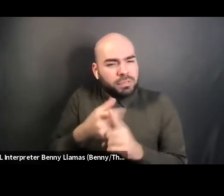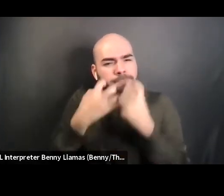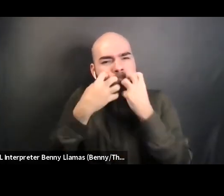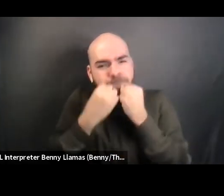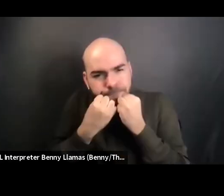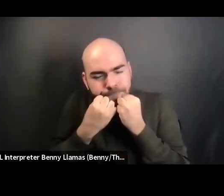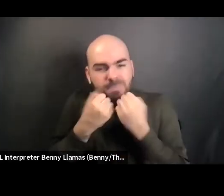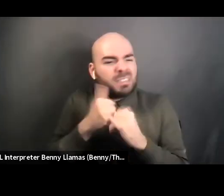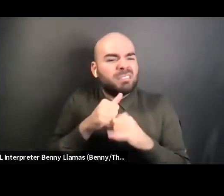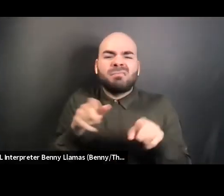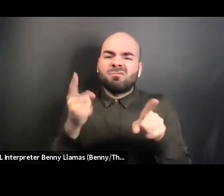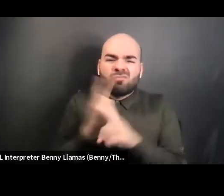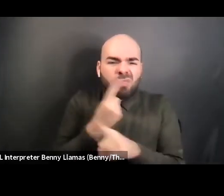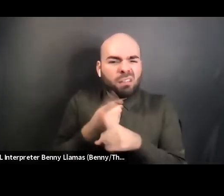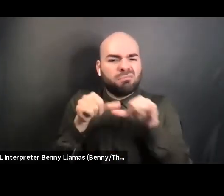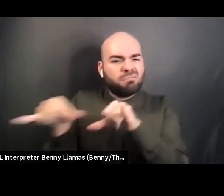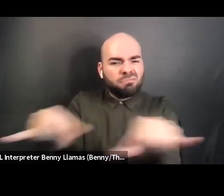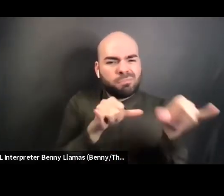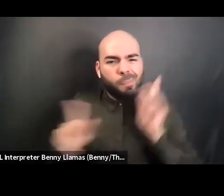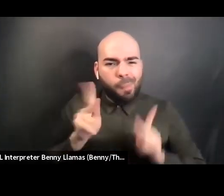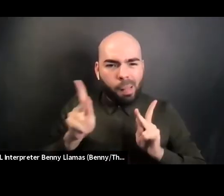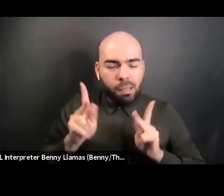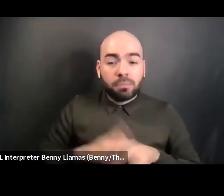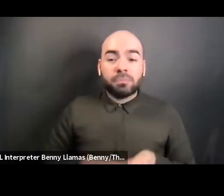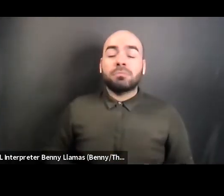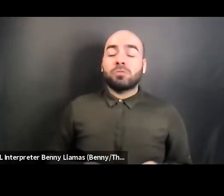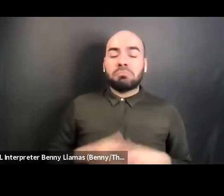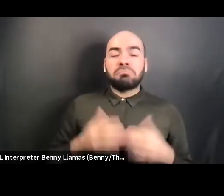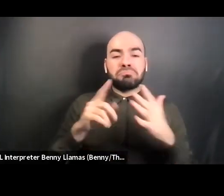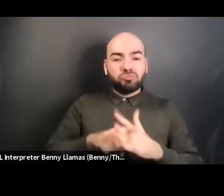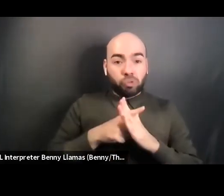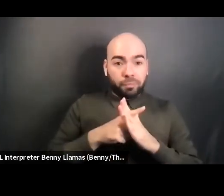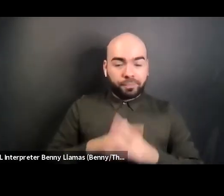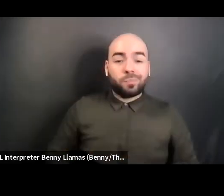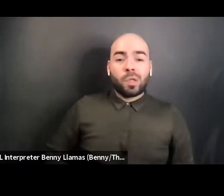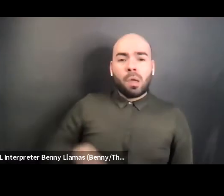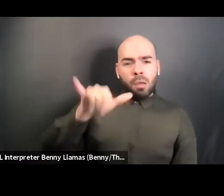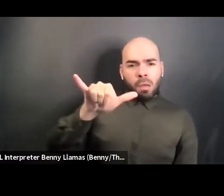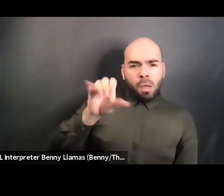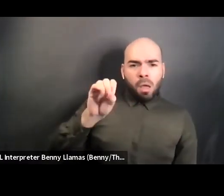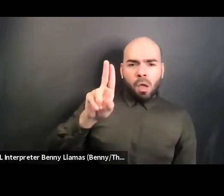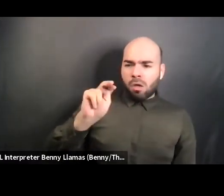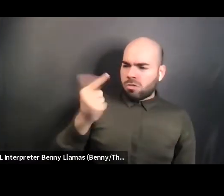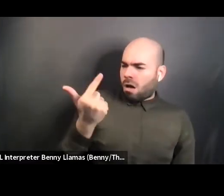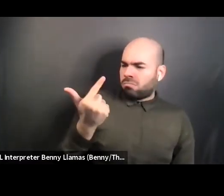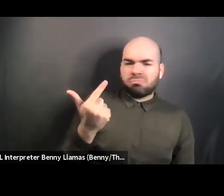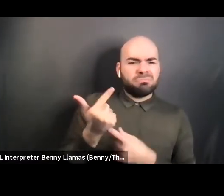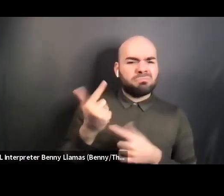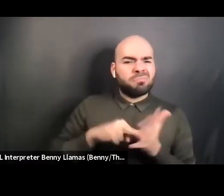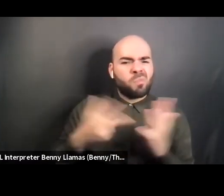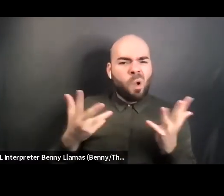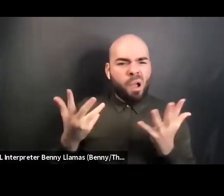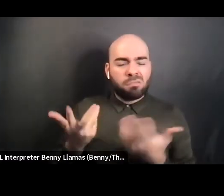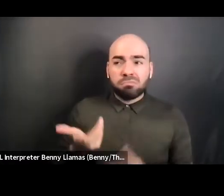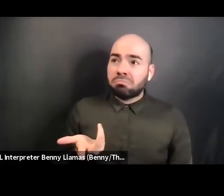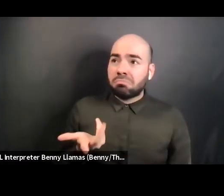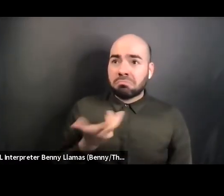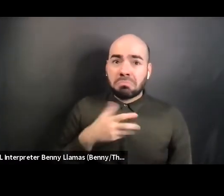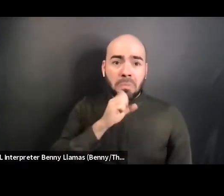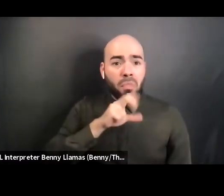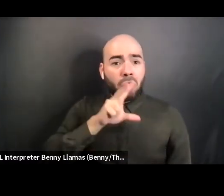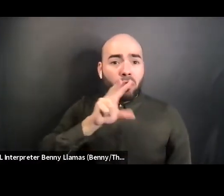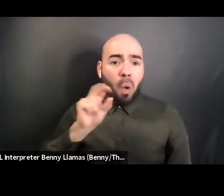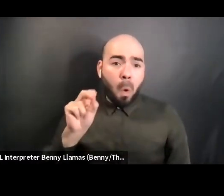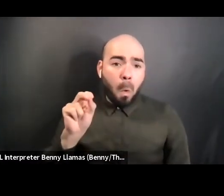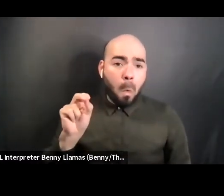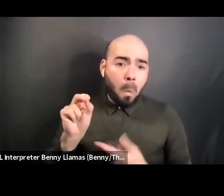beginning. How do you define young? 30 is always an easy marker when trying to name a cutoff. There are numerous